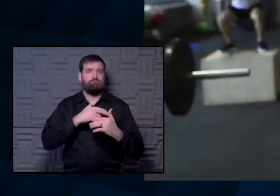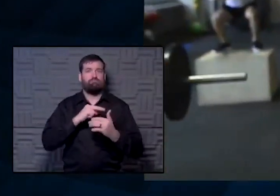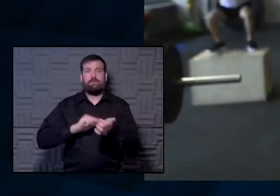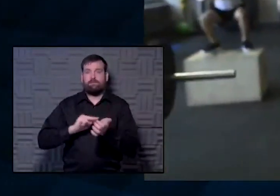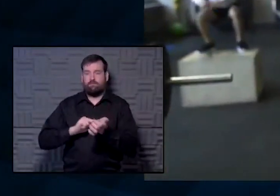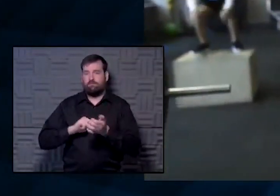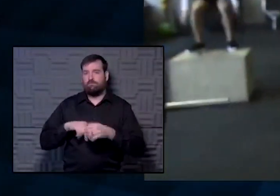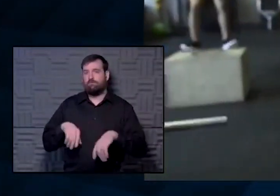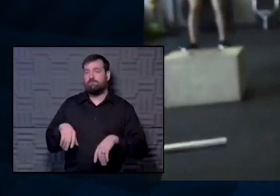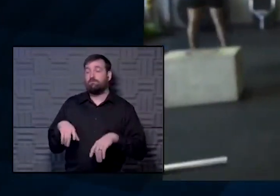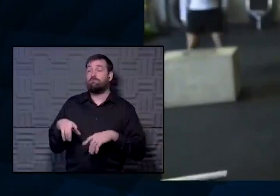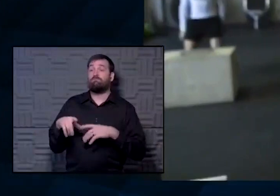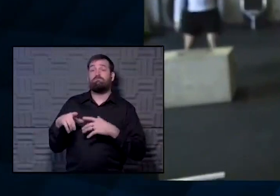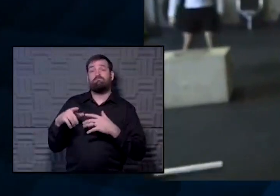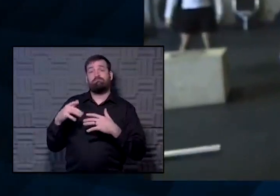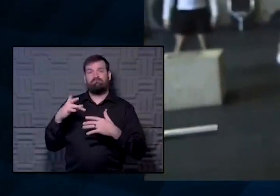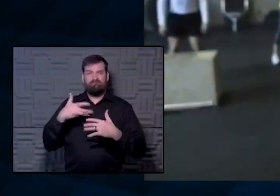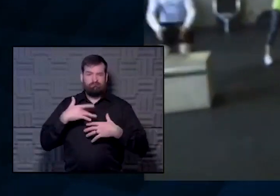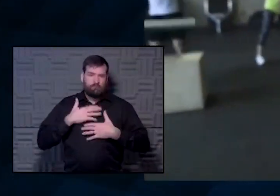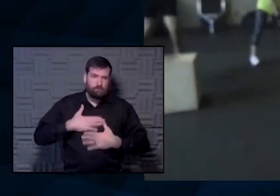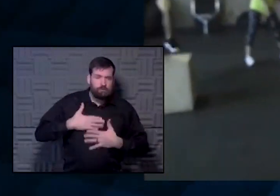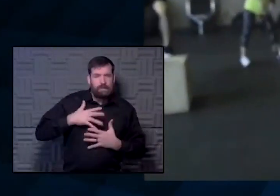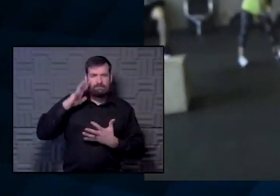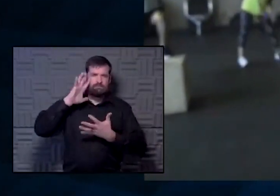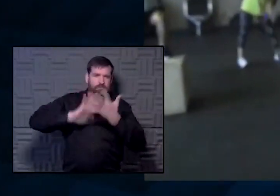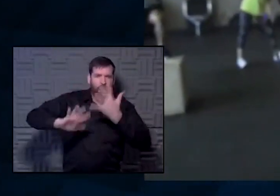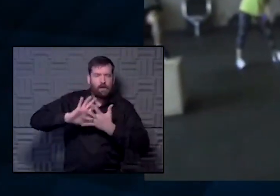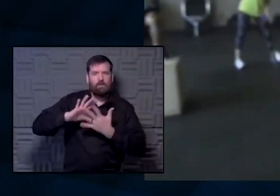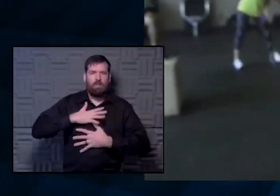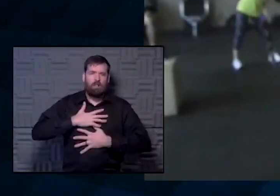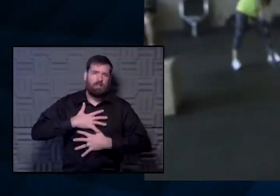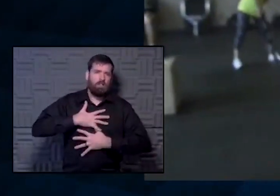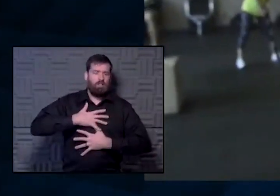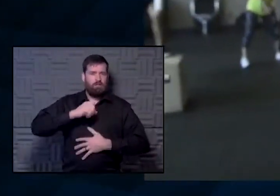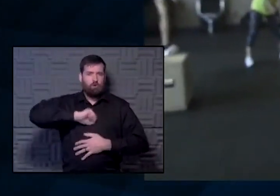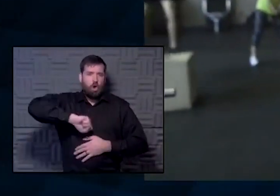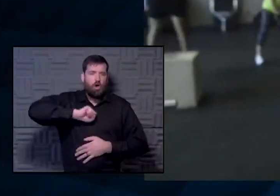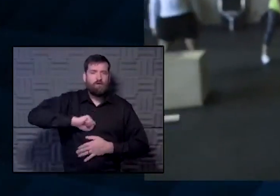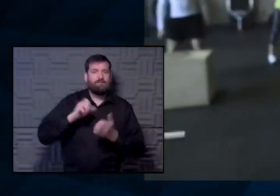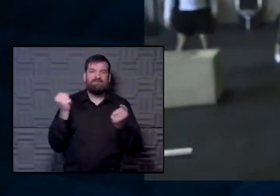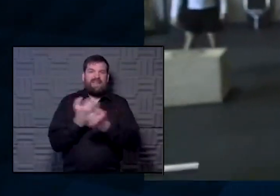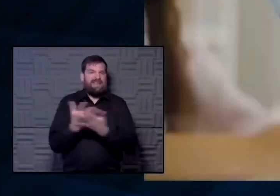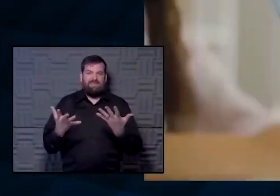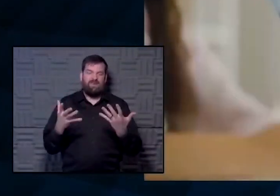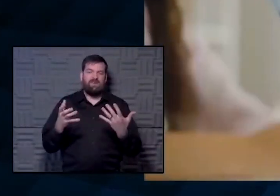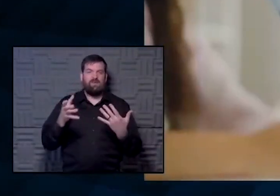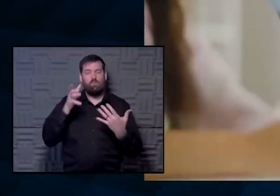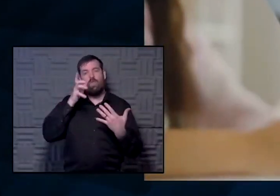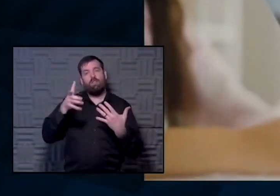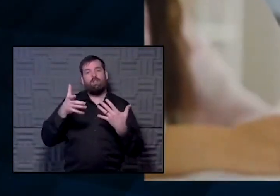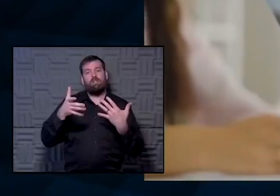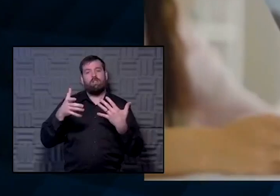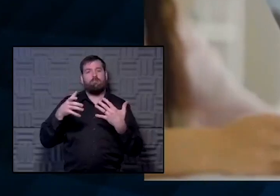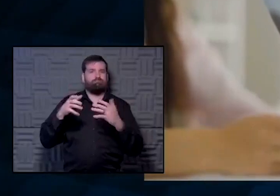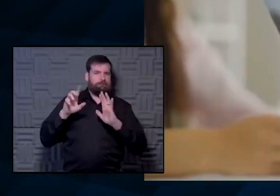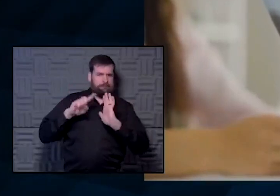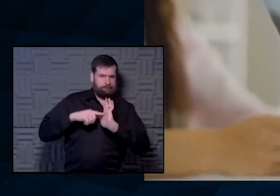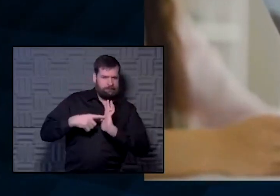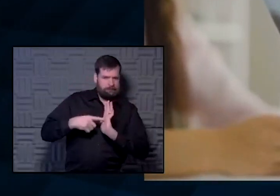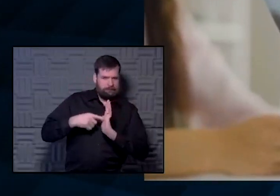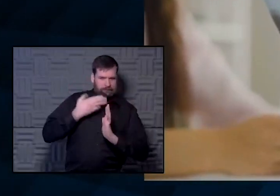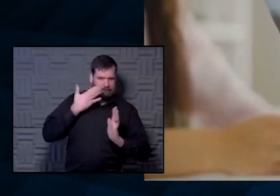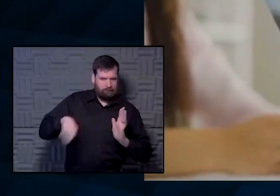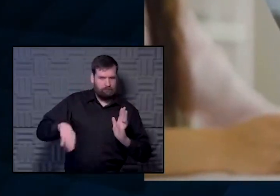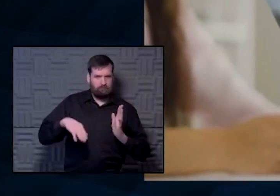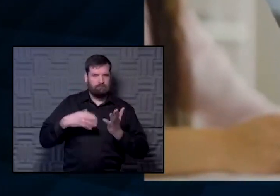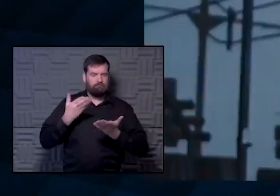they feeling? Are they tired, chest pain, dizzy, short of breath, coughing, anything that would be a red flag that we need to back them down and